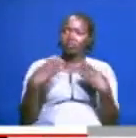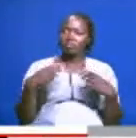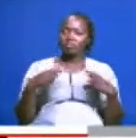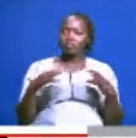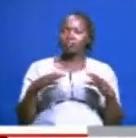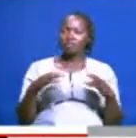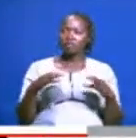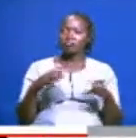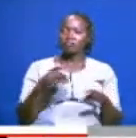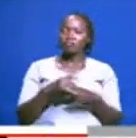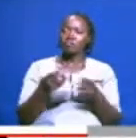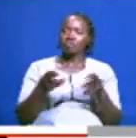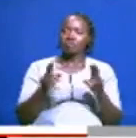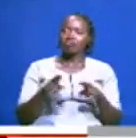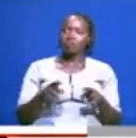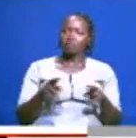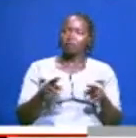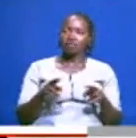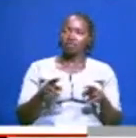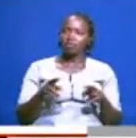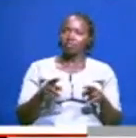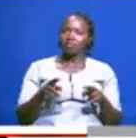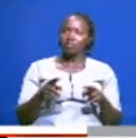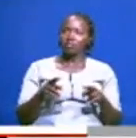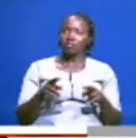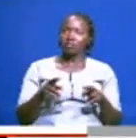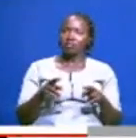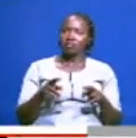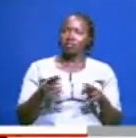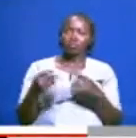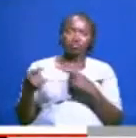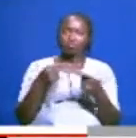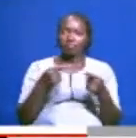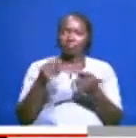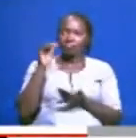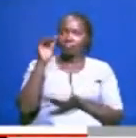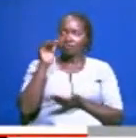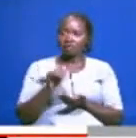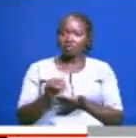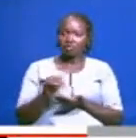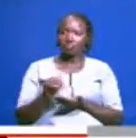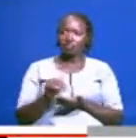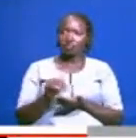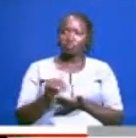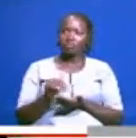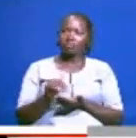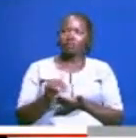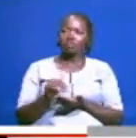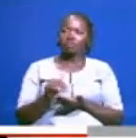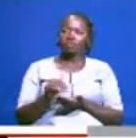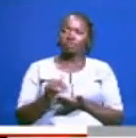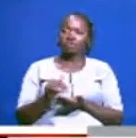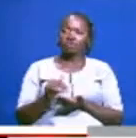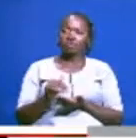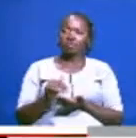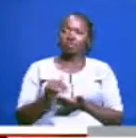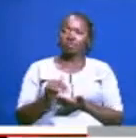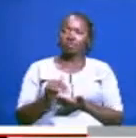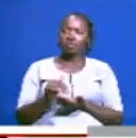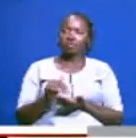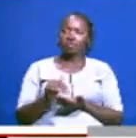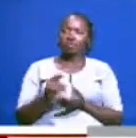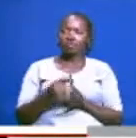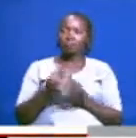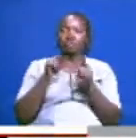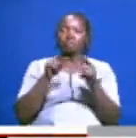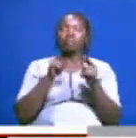that is done, then room for conflict is minimized, it does not arise. Then we do not end up blaming any country for